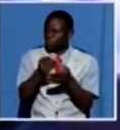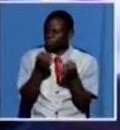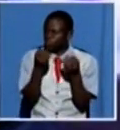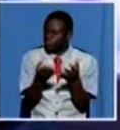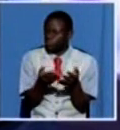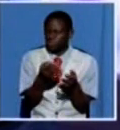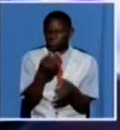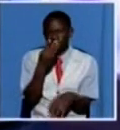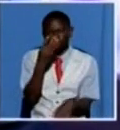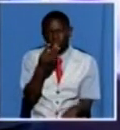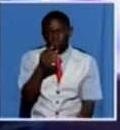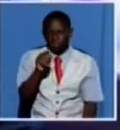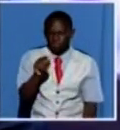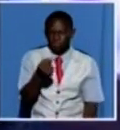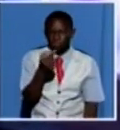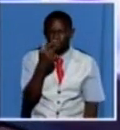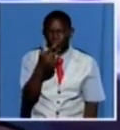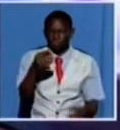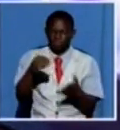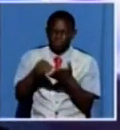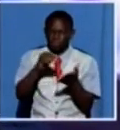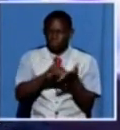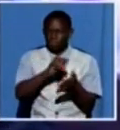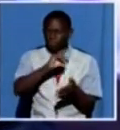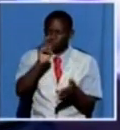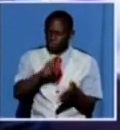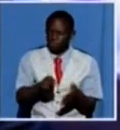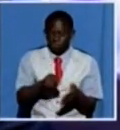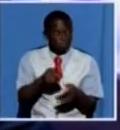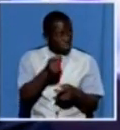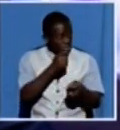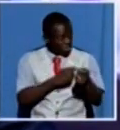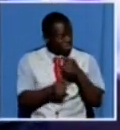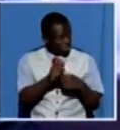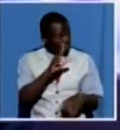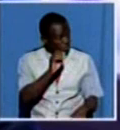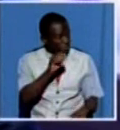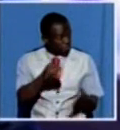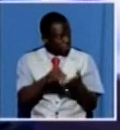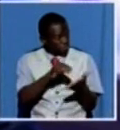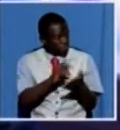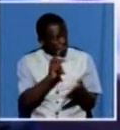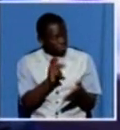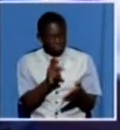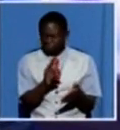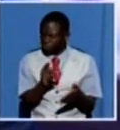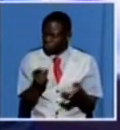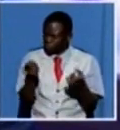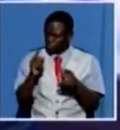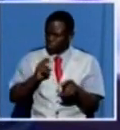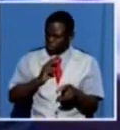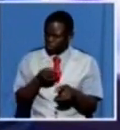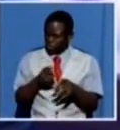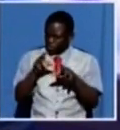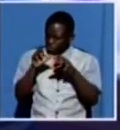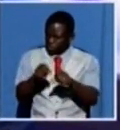with various facilities. That's like 50 million kwacha. No. Or somewhere close to that. By the time when we were procuring, the exchange rate was